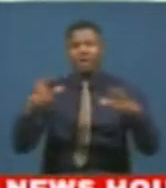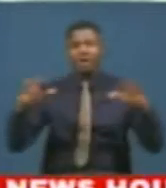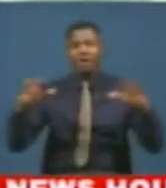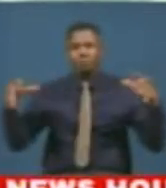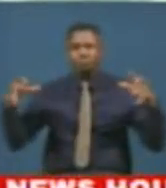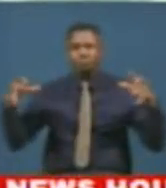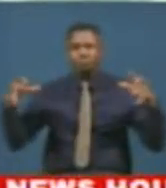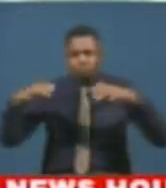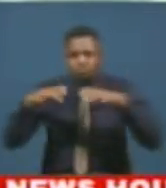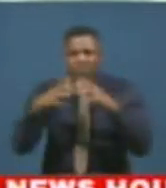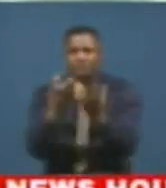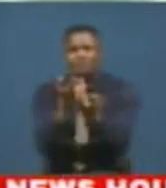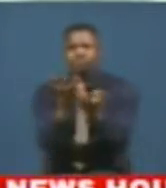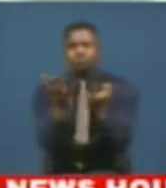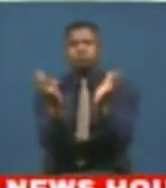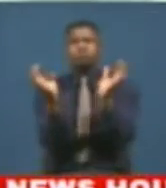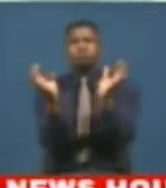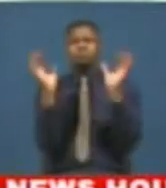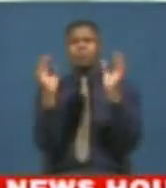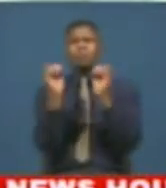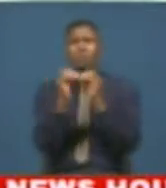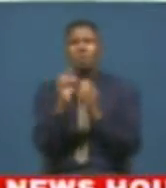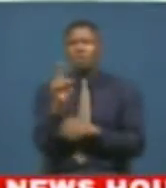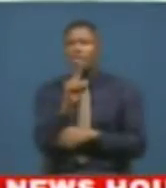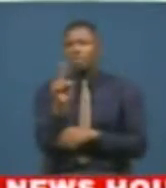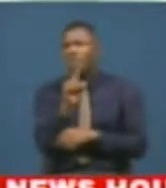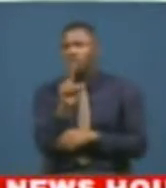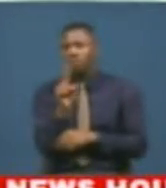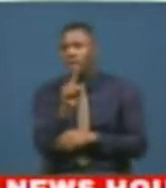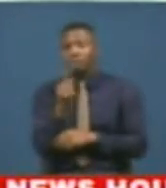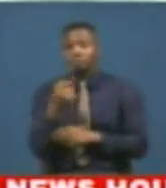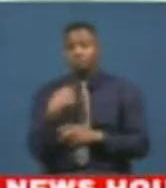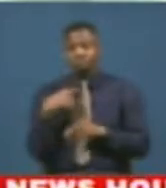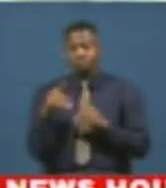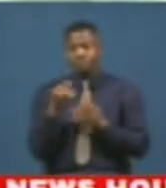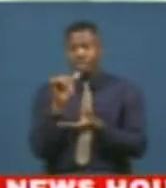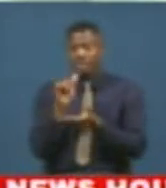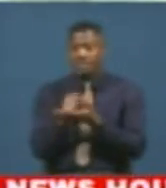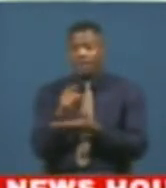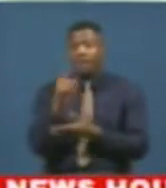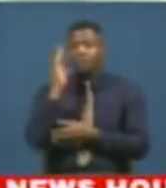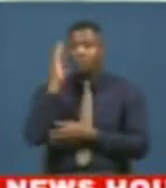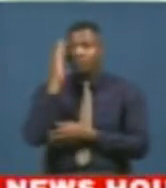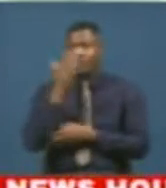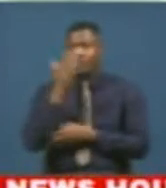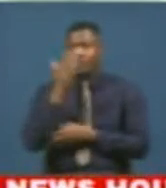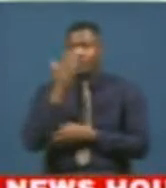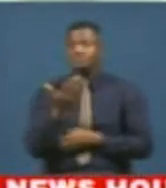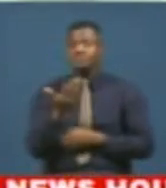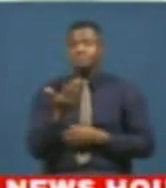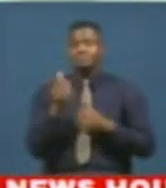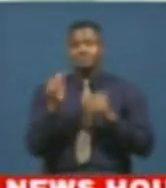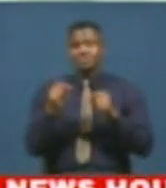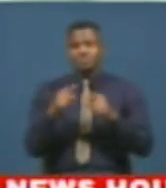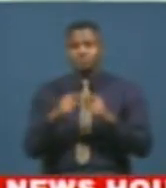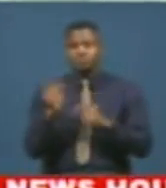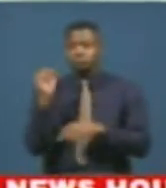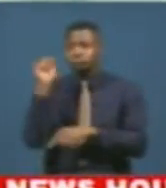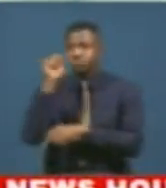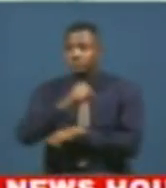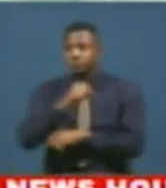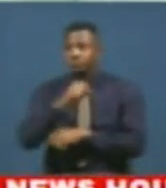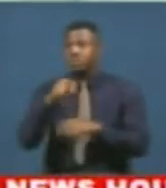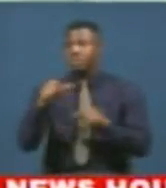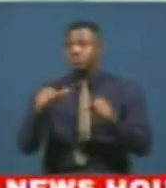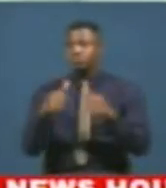don't crowd at a place. When we do these things, definitely we'll be able to overcome the challenges